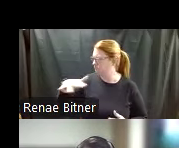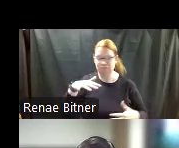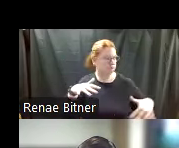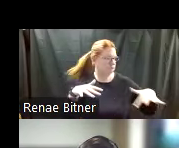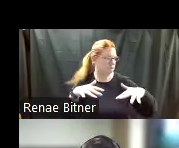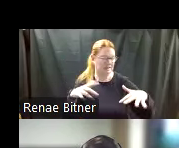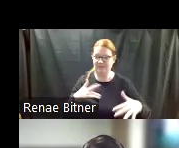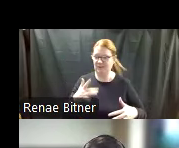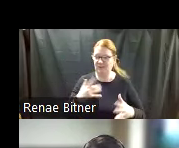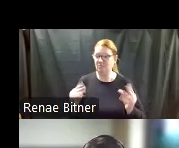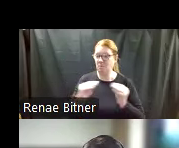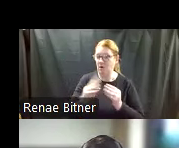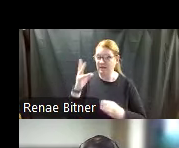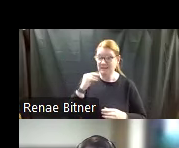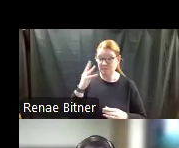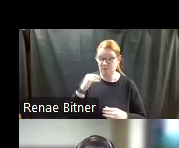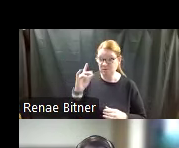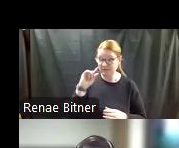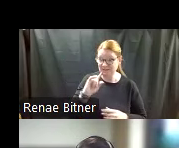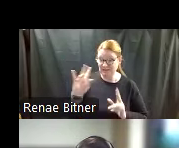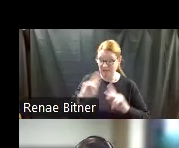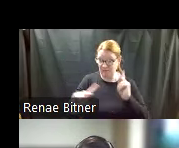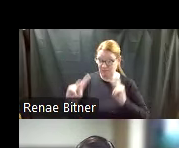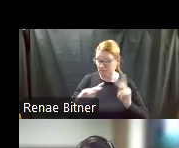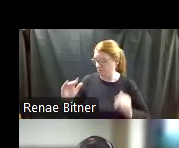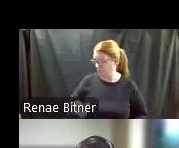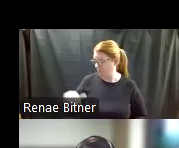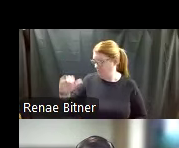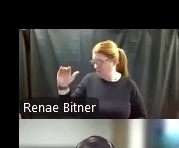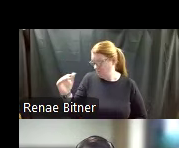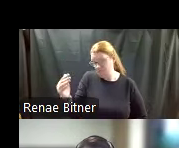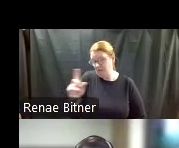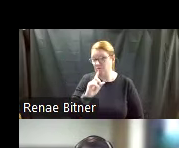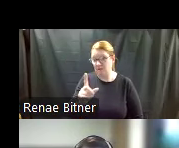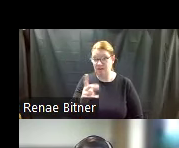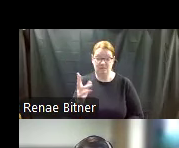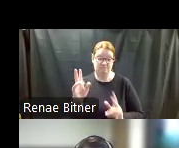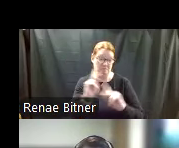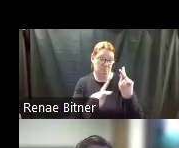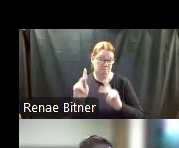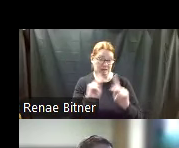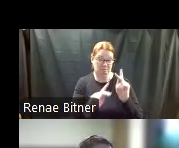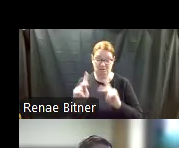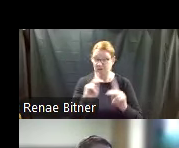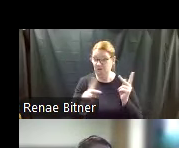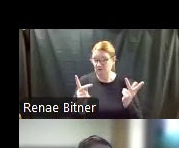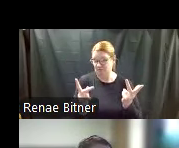more experience with deaf people just growing up than your average North Dakotan does because we're such a small census